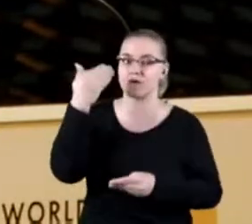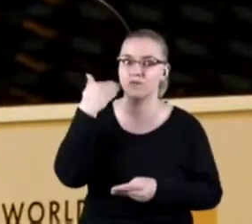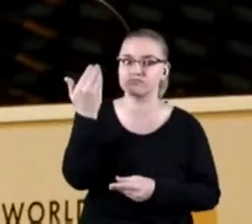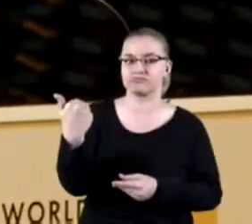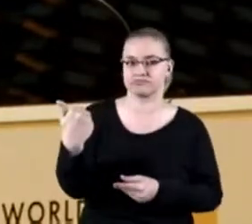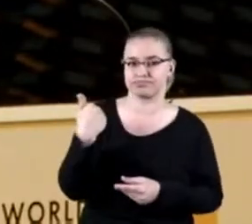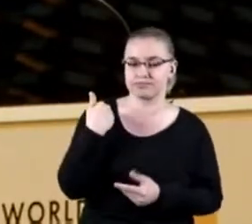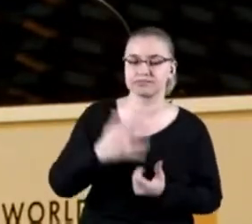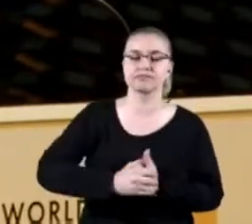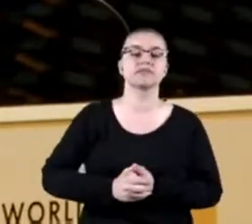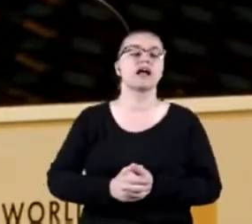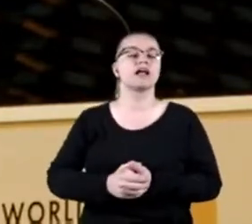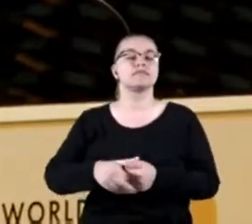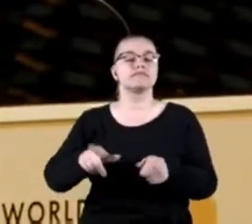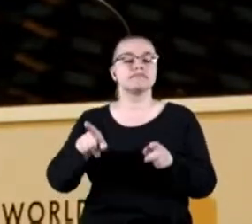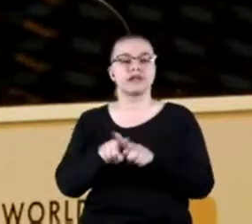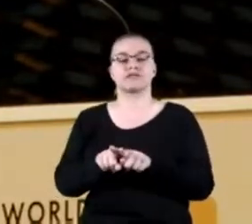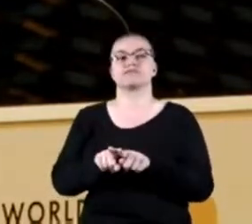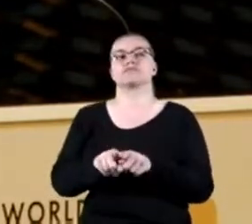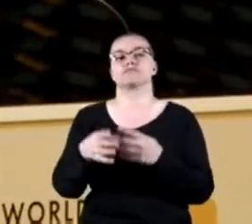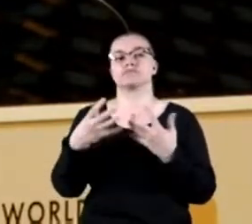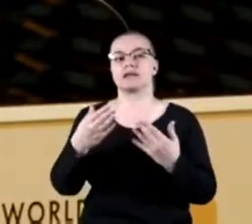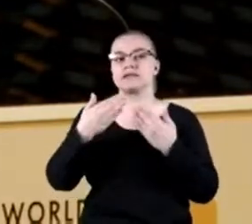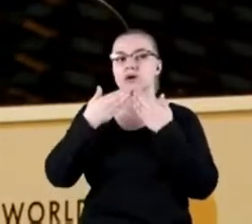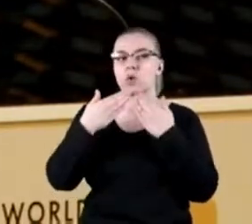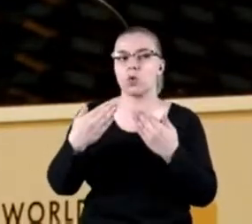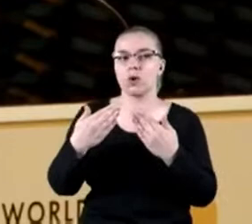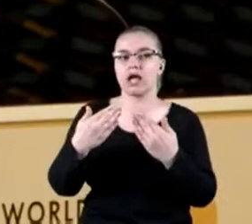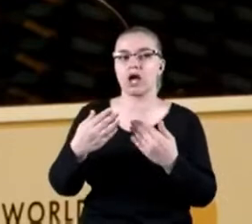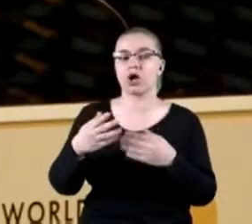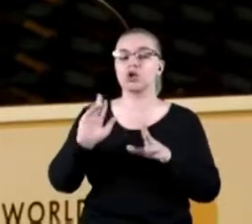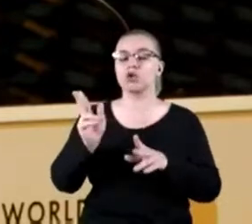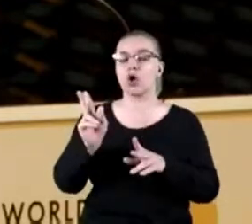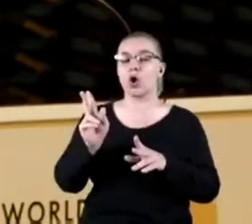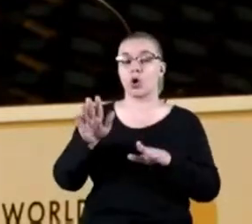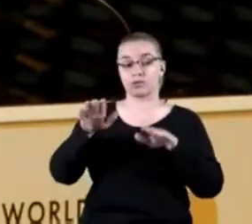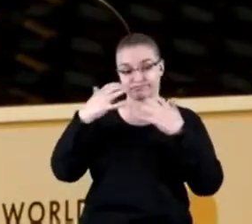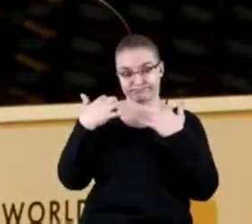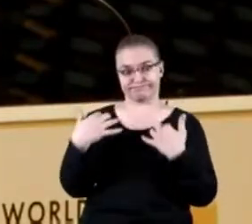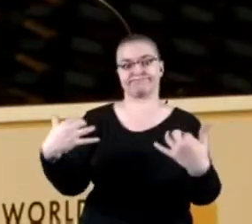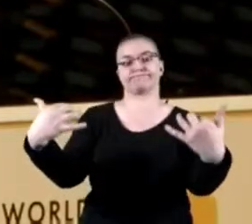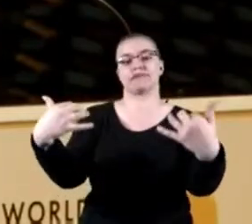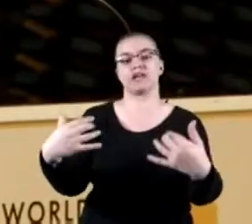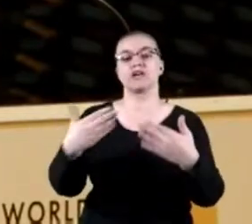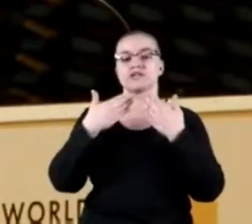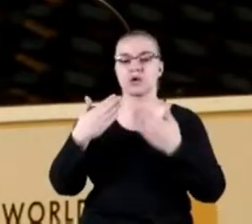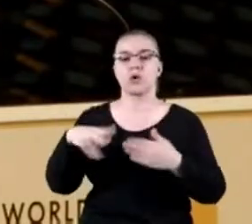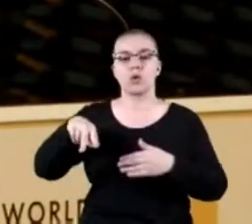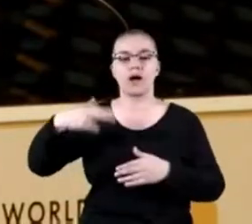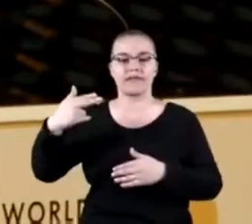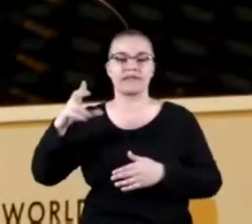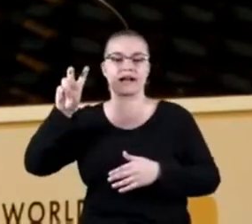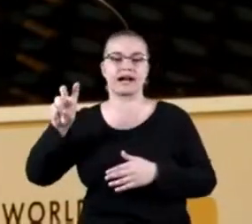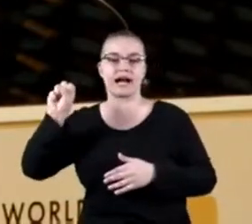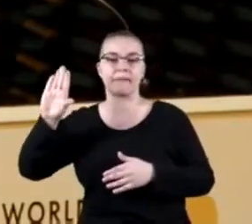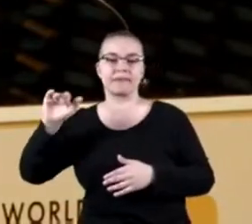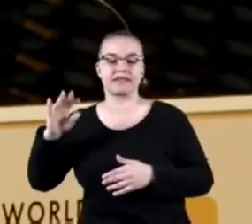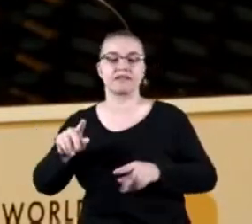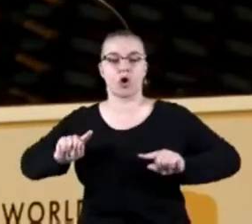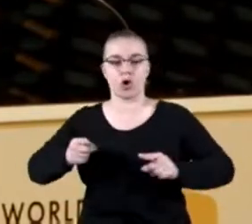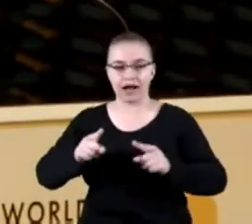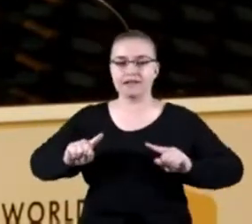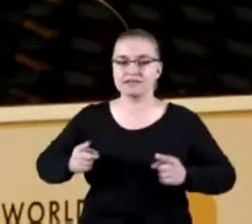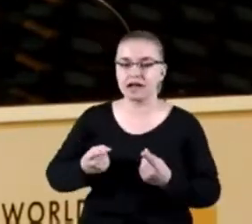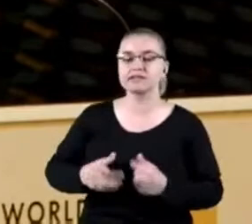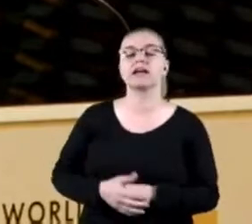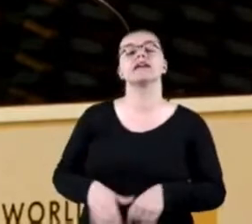their knowledge with us so generously. Thank you to UN Habitat for organizing this. Also thanks to the audience. It's clear that there's